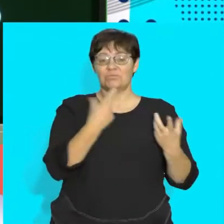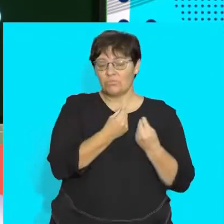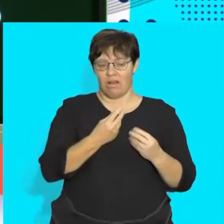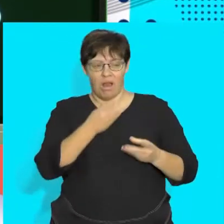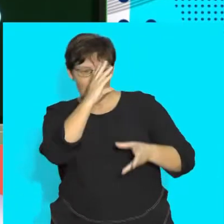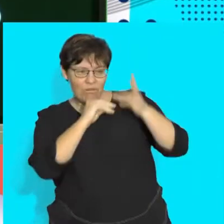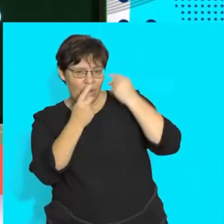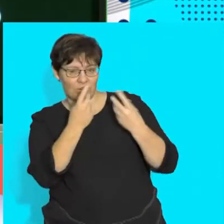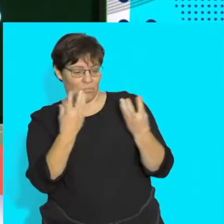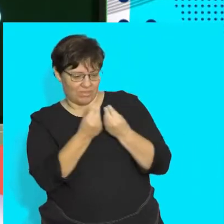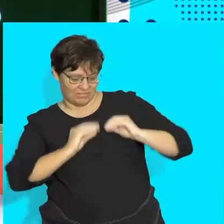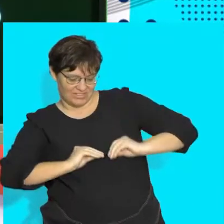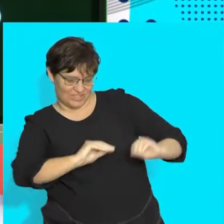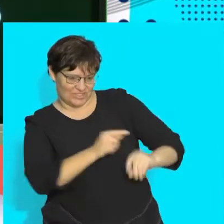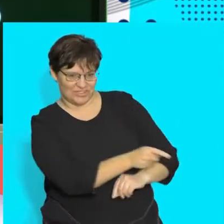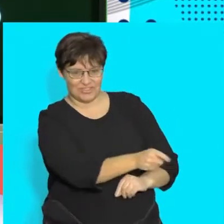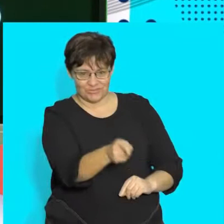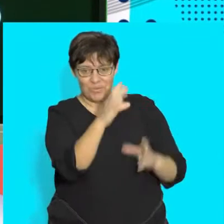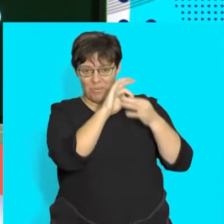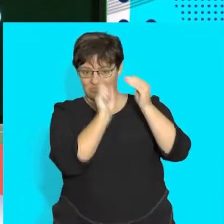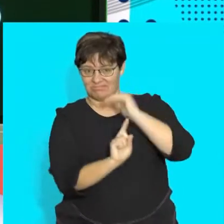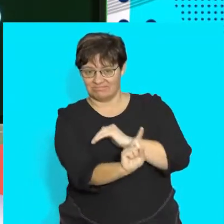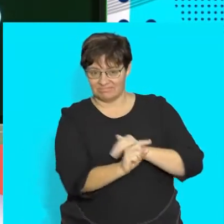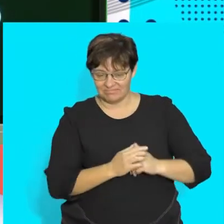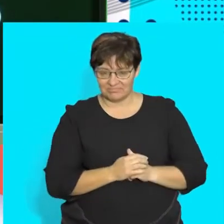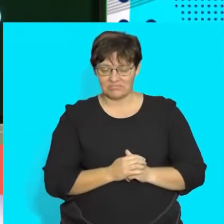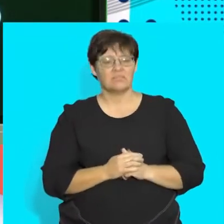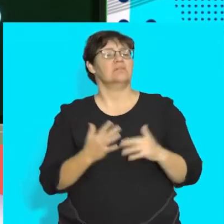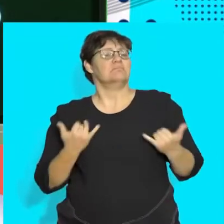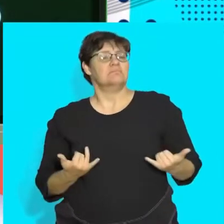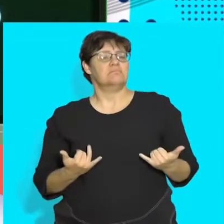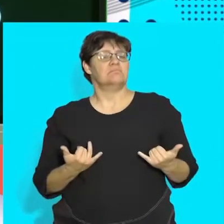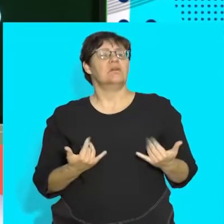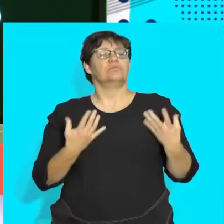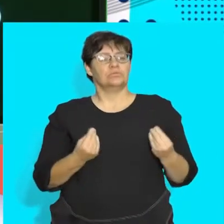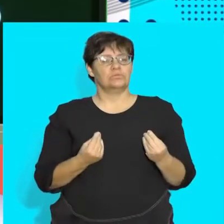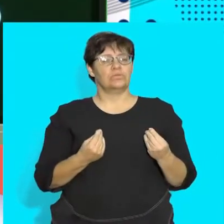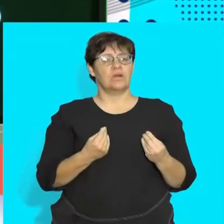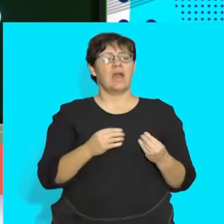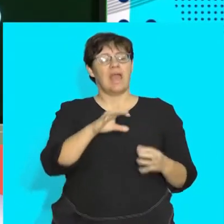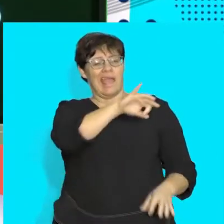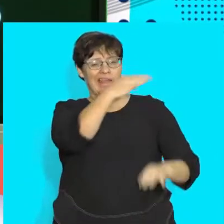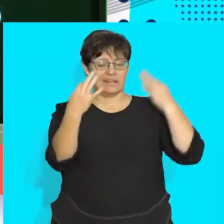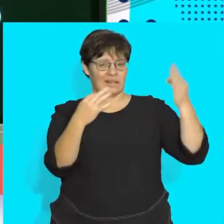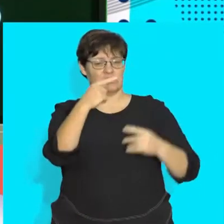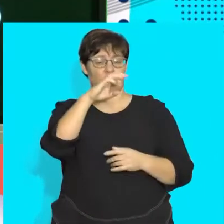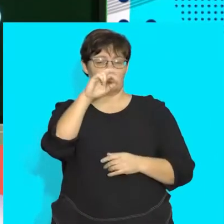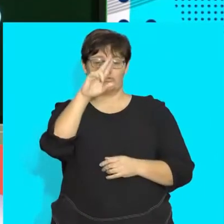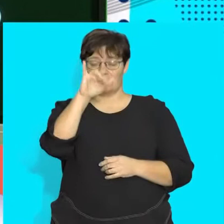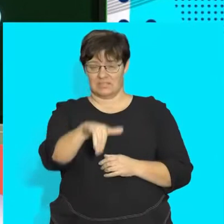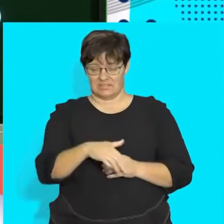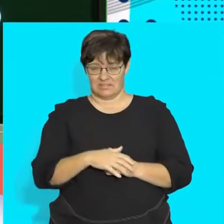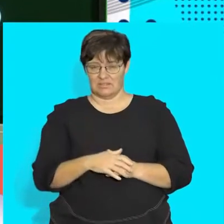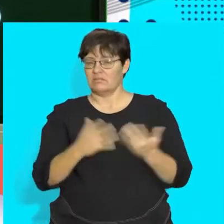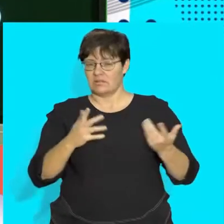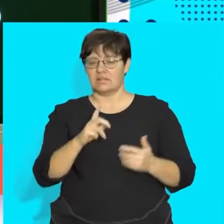bring learning to you. In today's maths lesson, we're going to continue talking about analytical geometry and